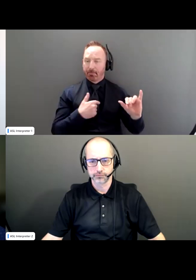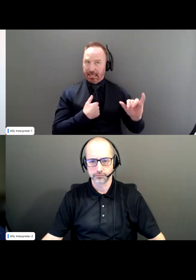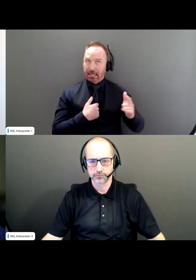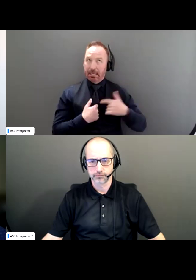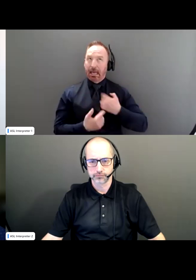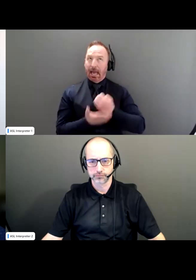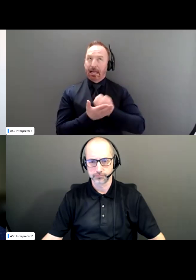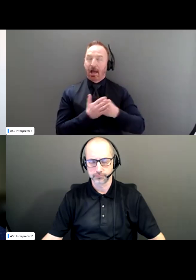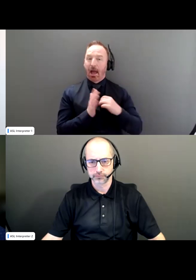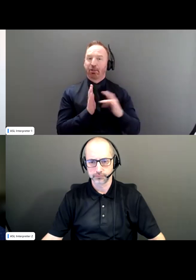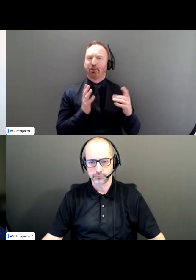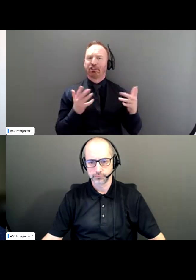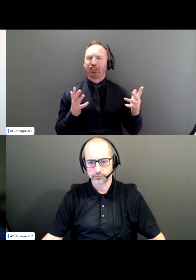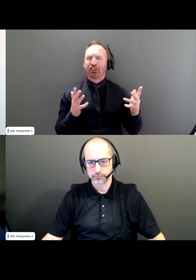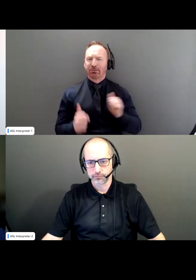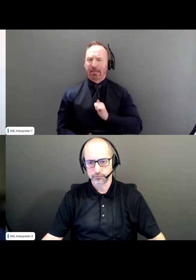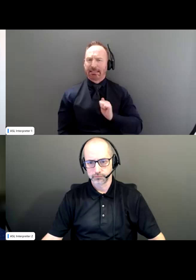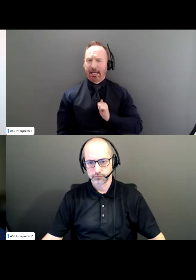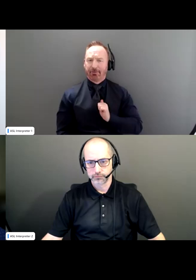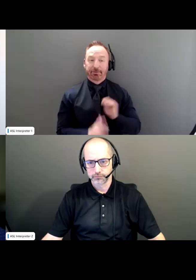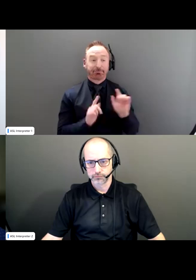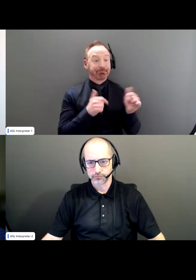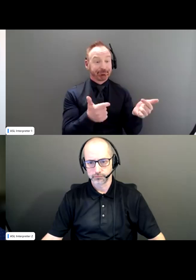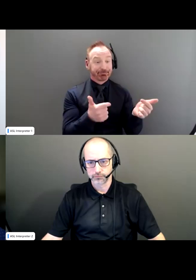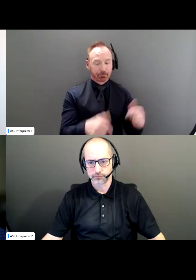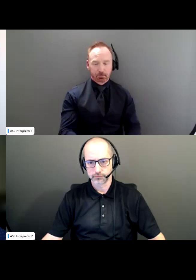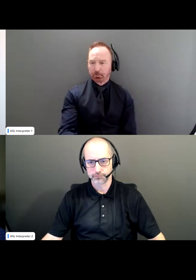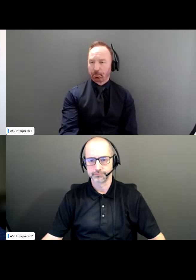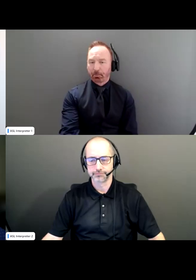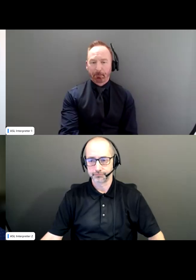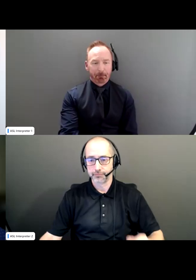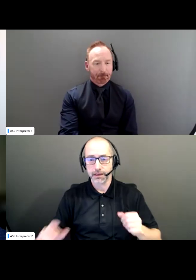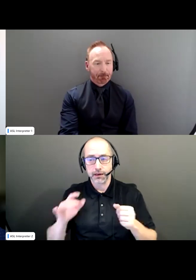abuse because that component of hiding your money, leaving it with